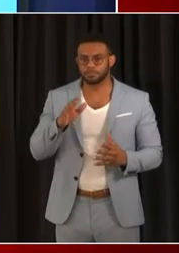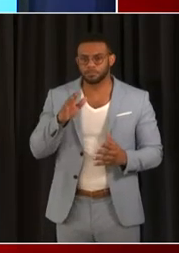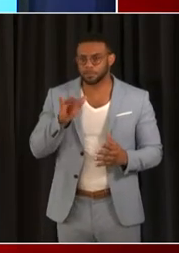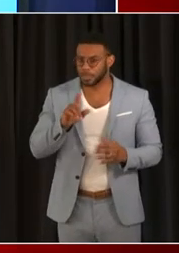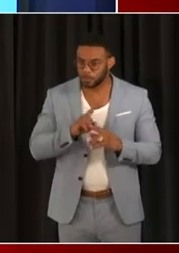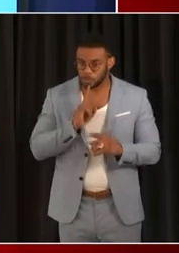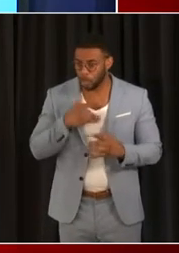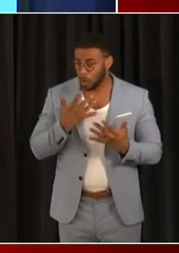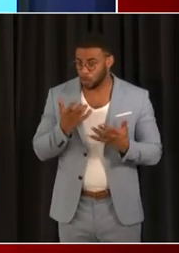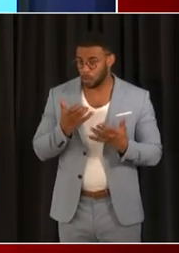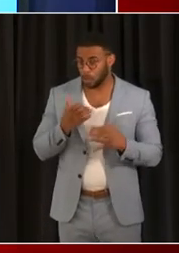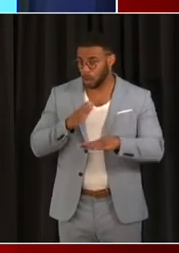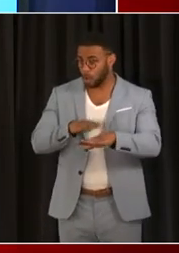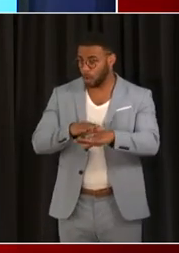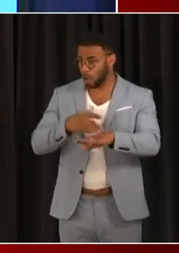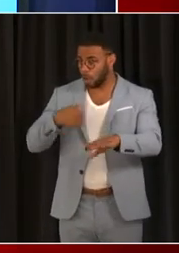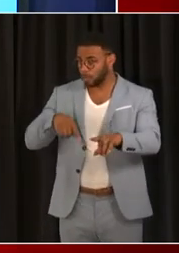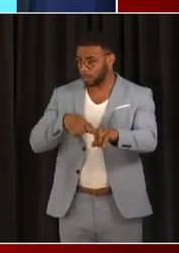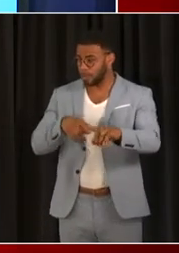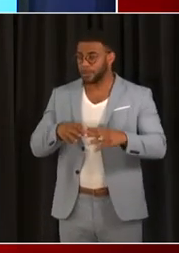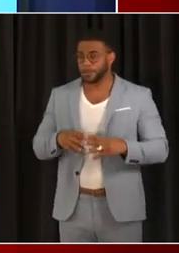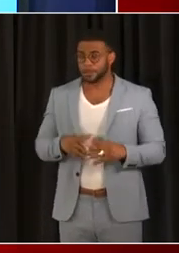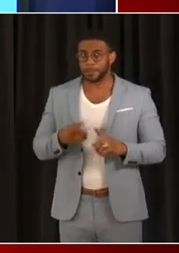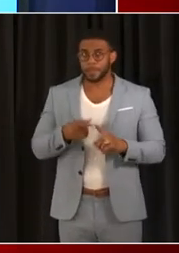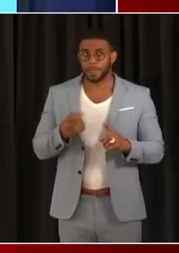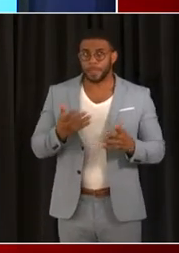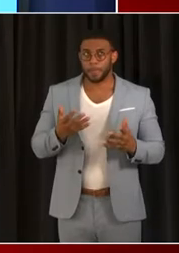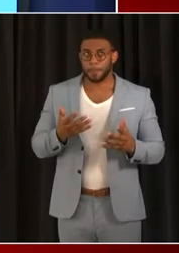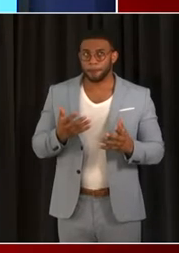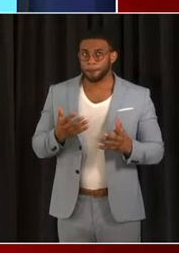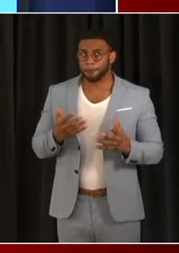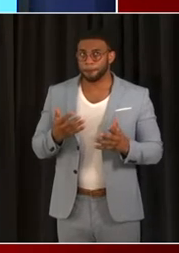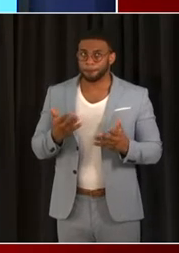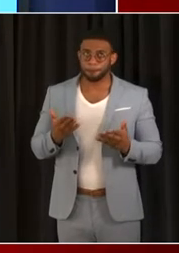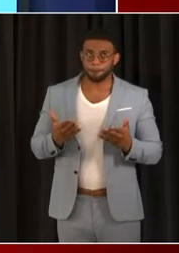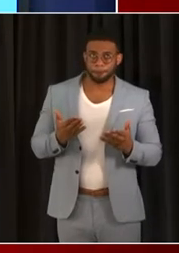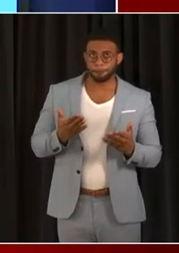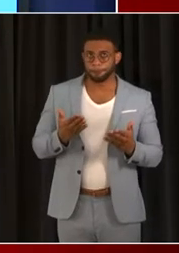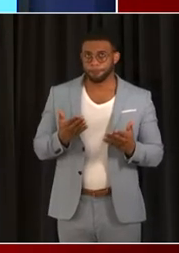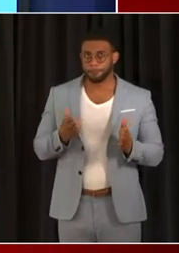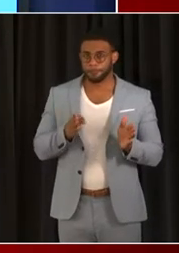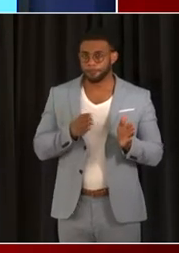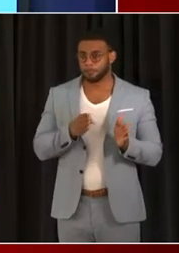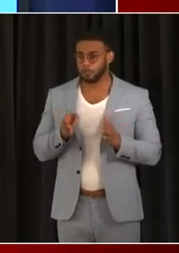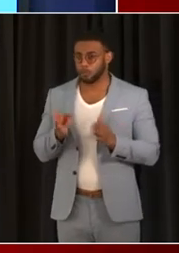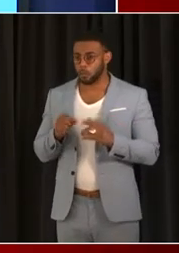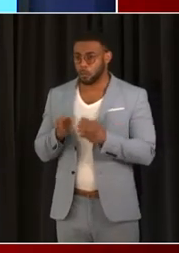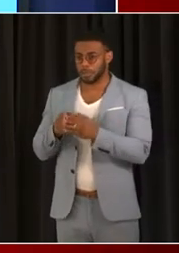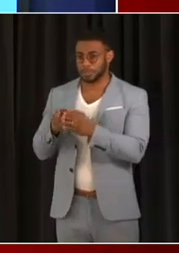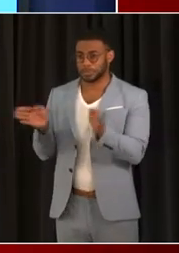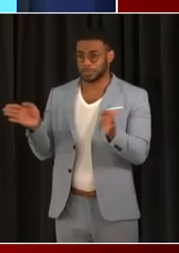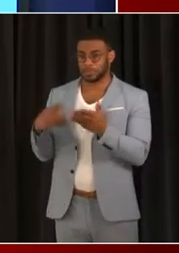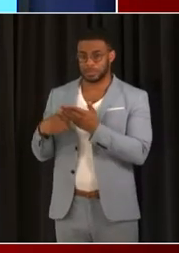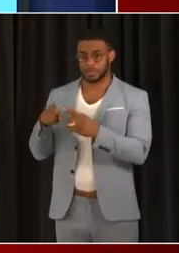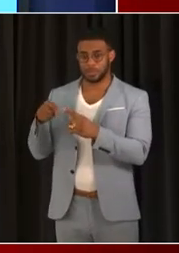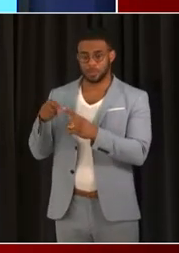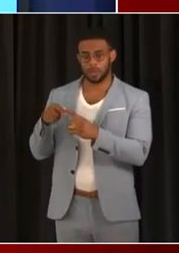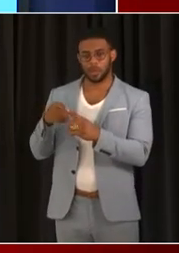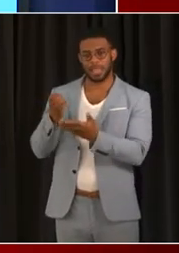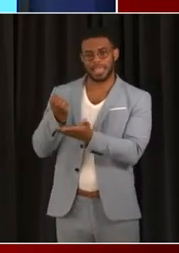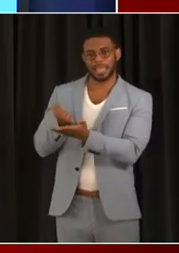that can be true. I want to caution us though from maybe moving this to a more general discussion